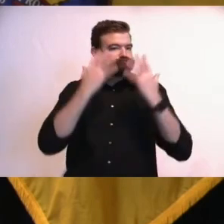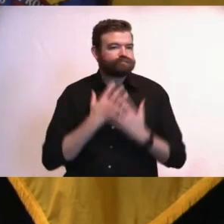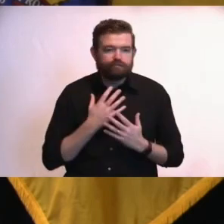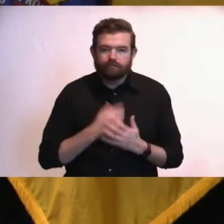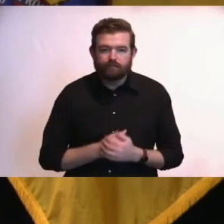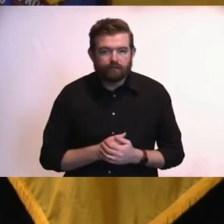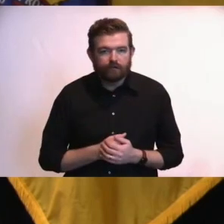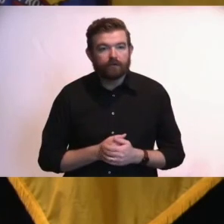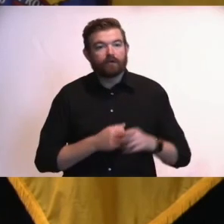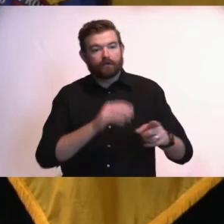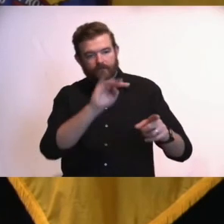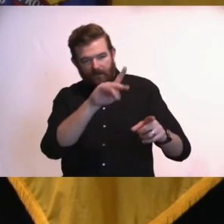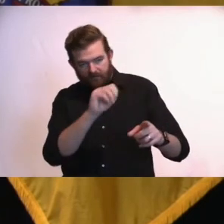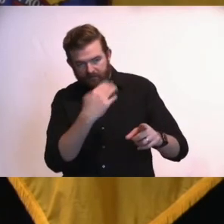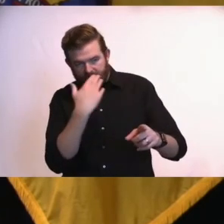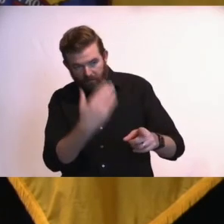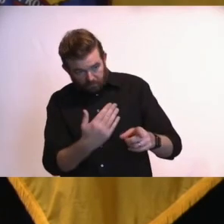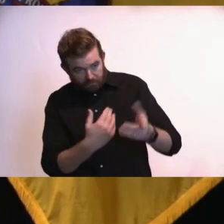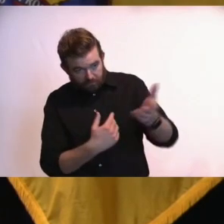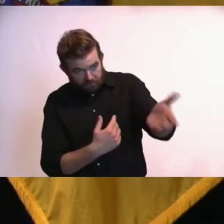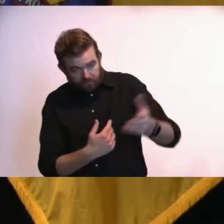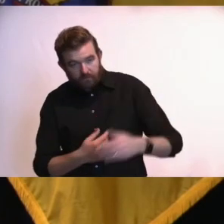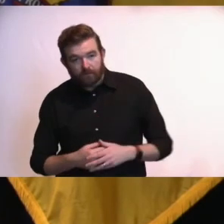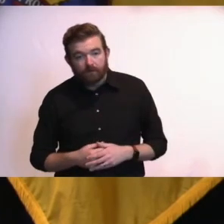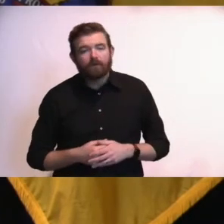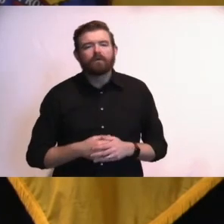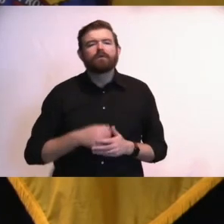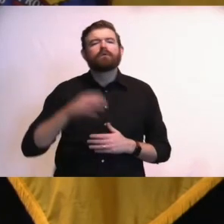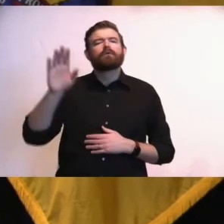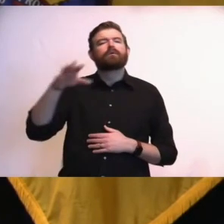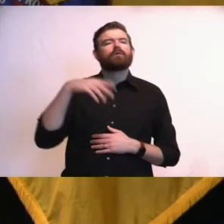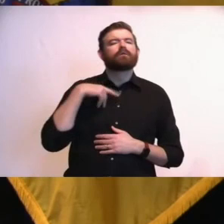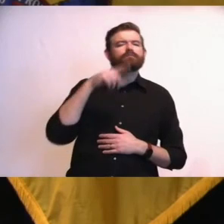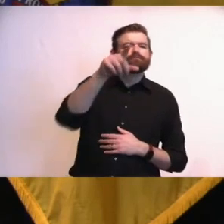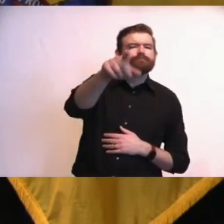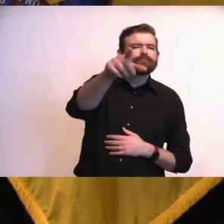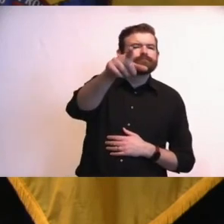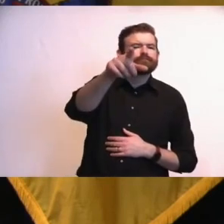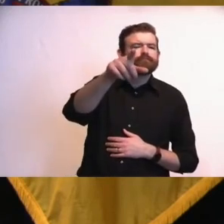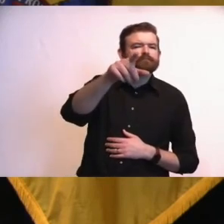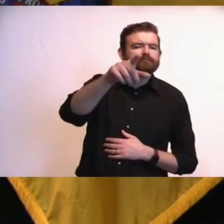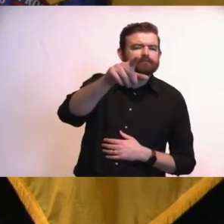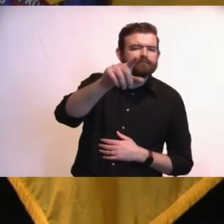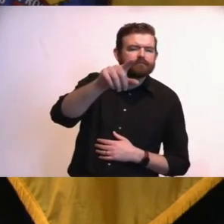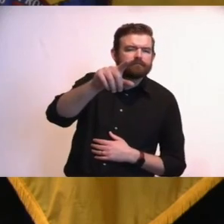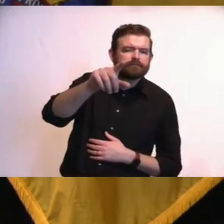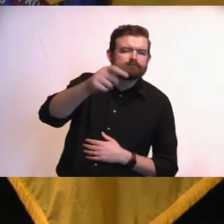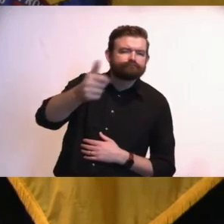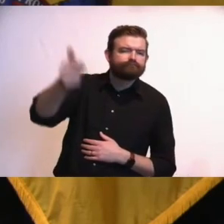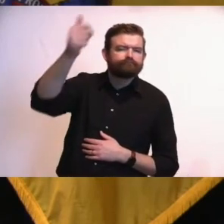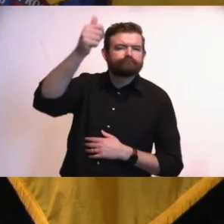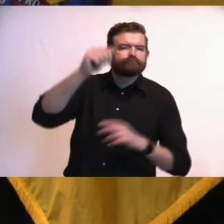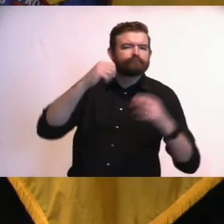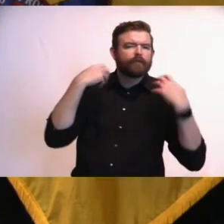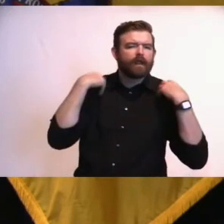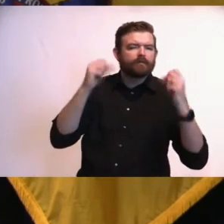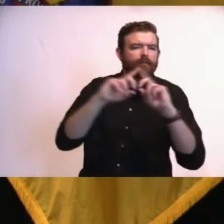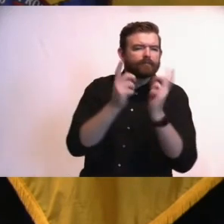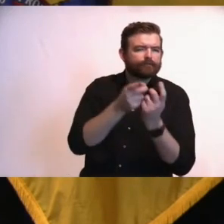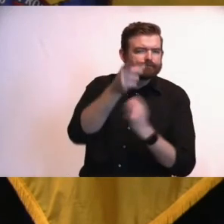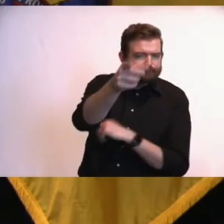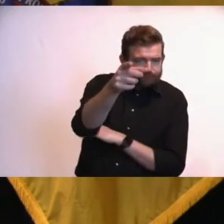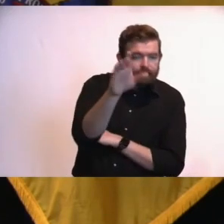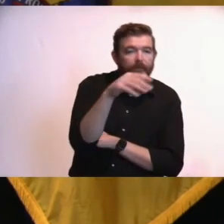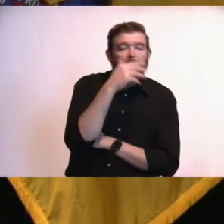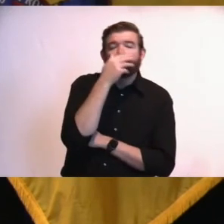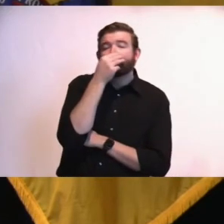Thanks. Commissioner Persichilli, some states are allowing, or their departments of health have allowed asymptomatic infected people, healthcare